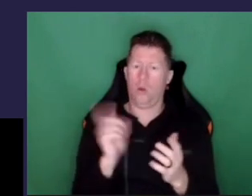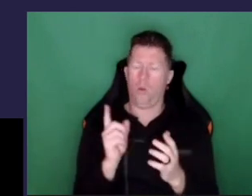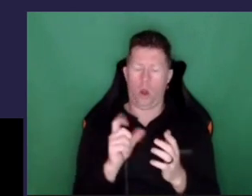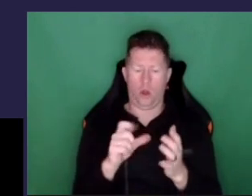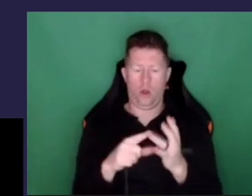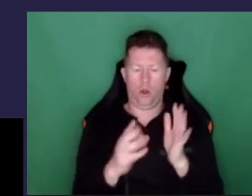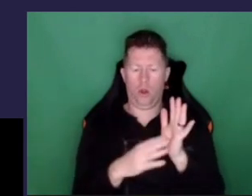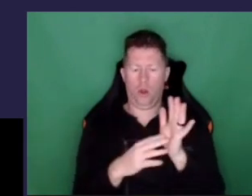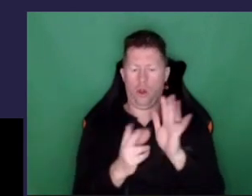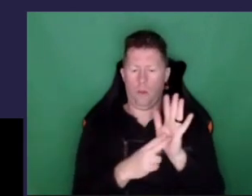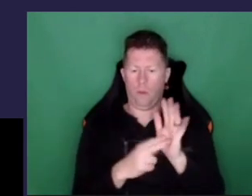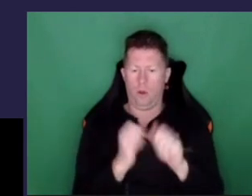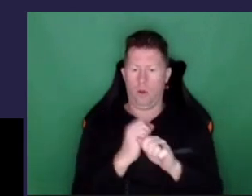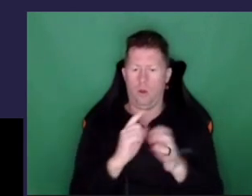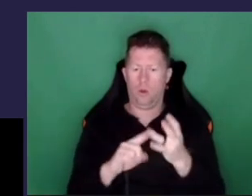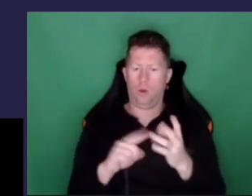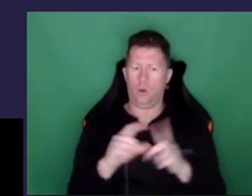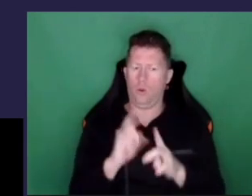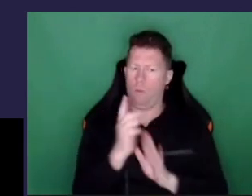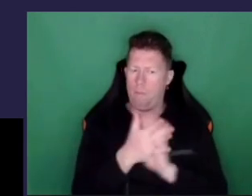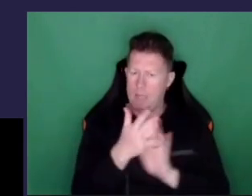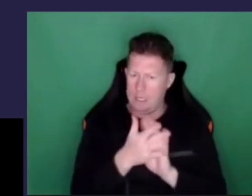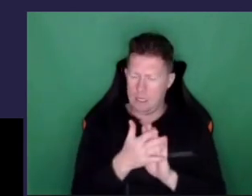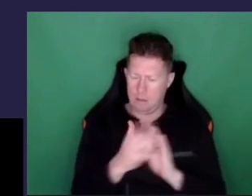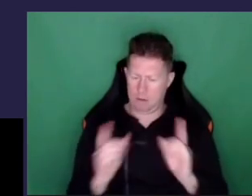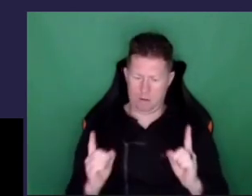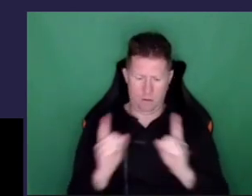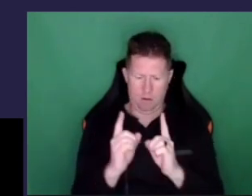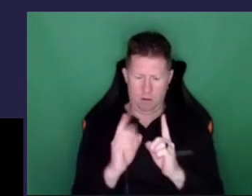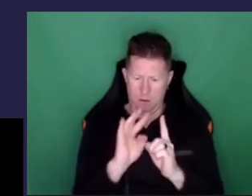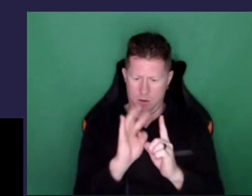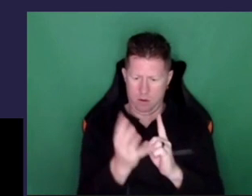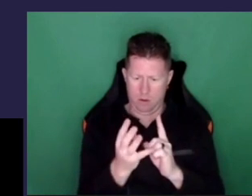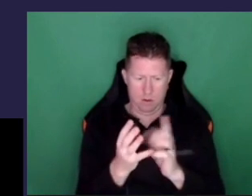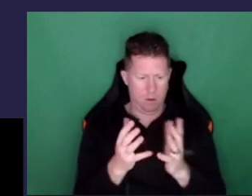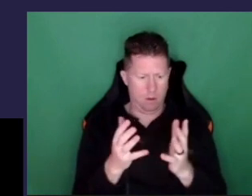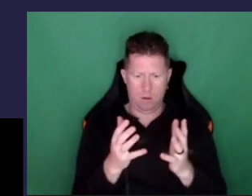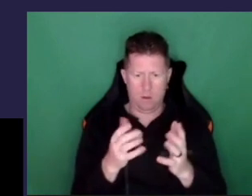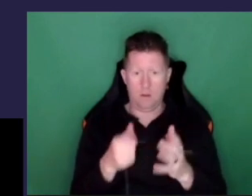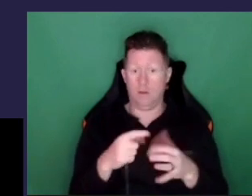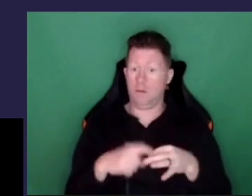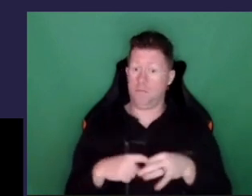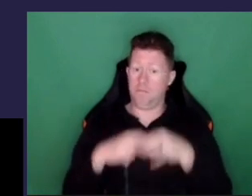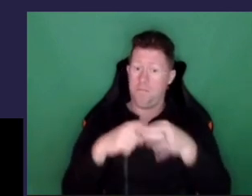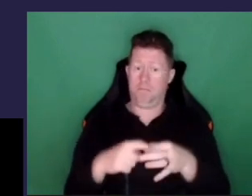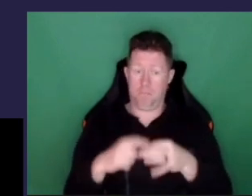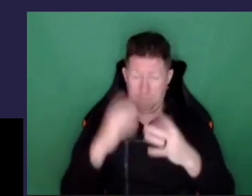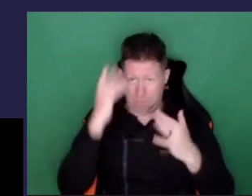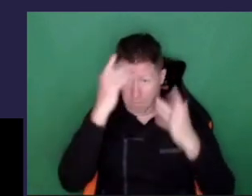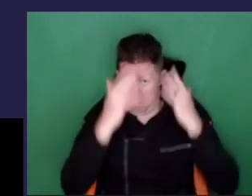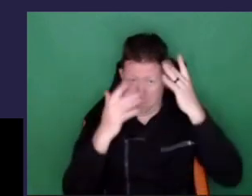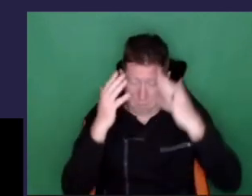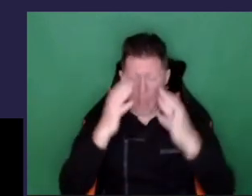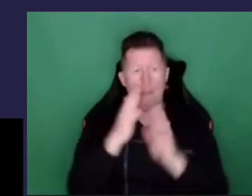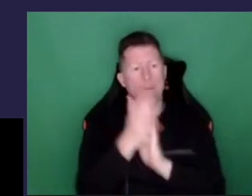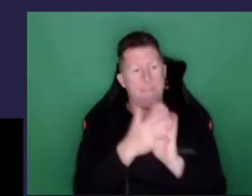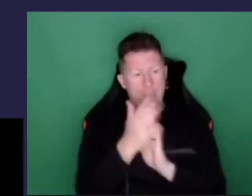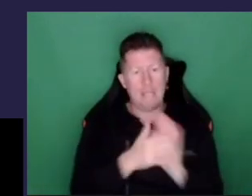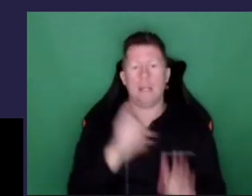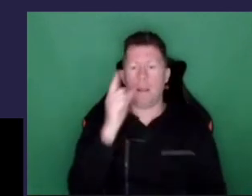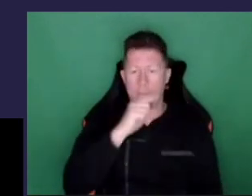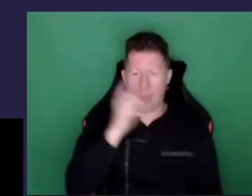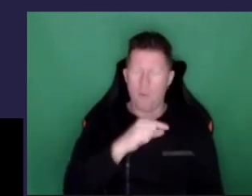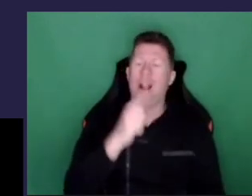good? And that's a question that invites the possibility that people can